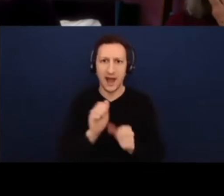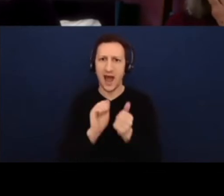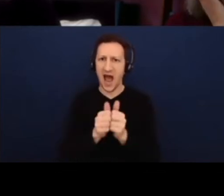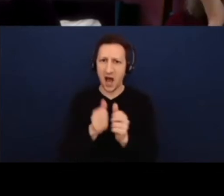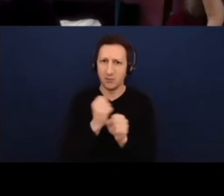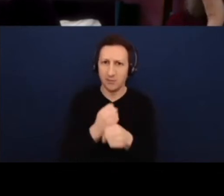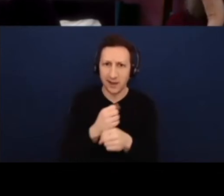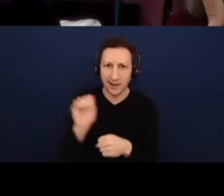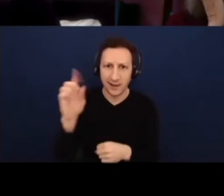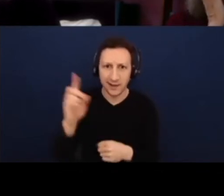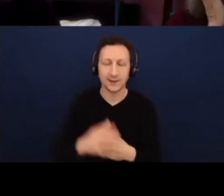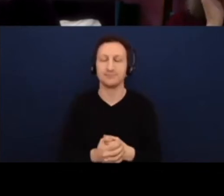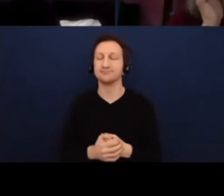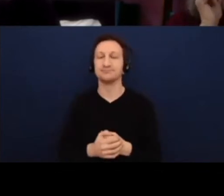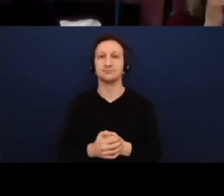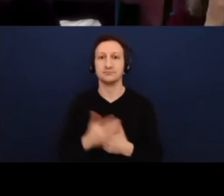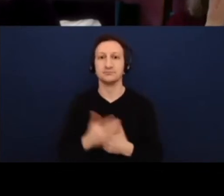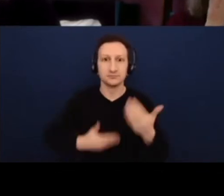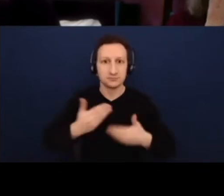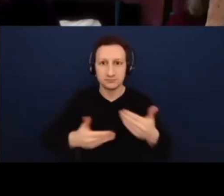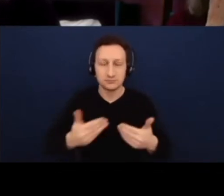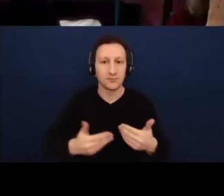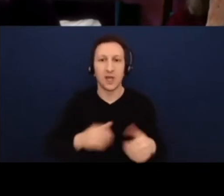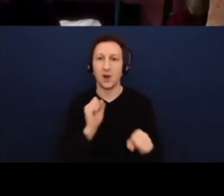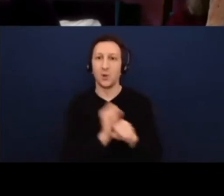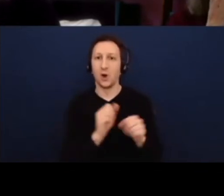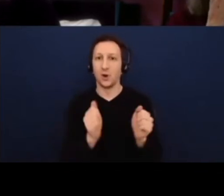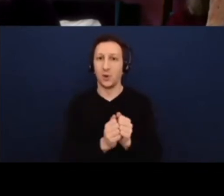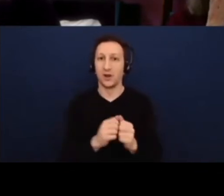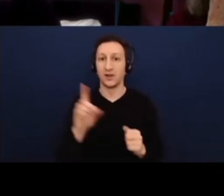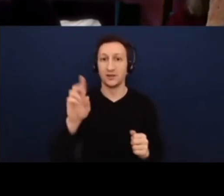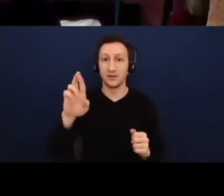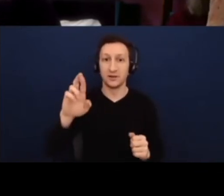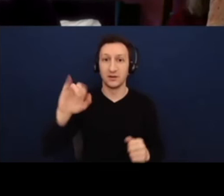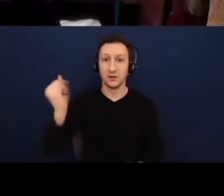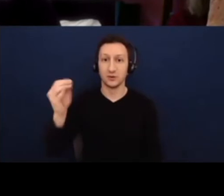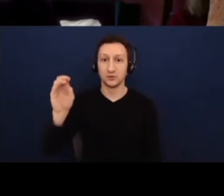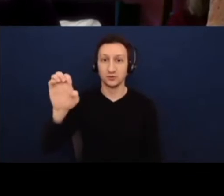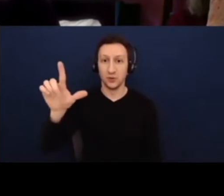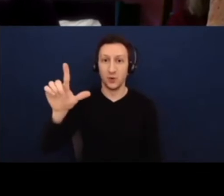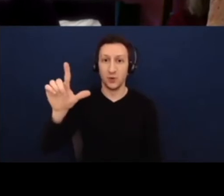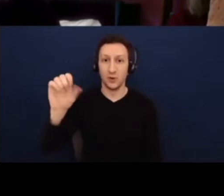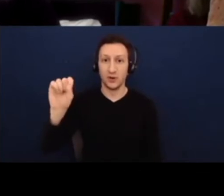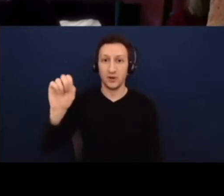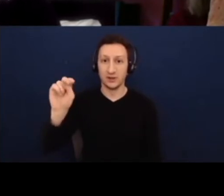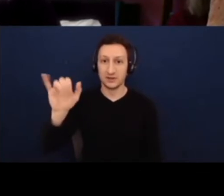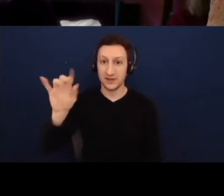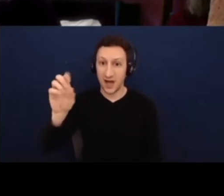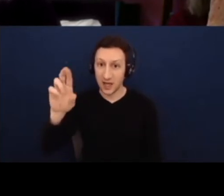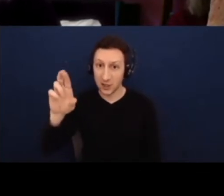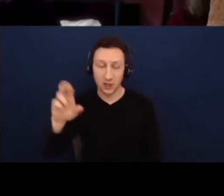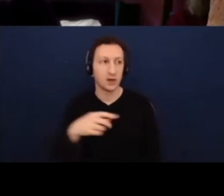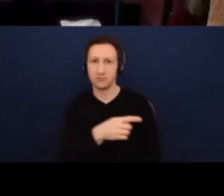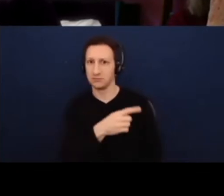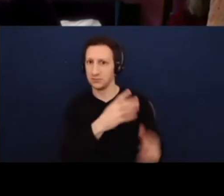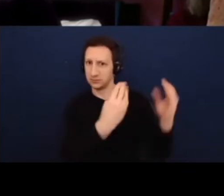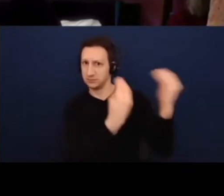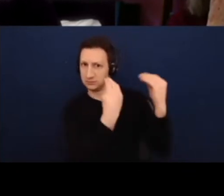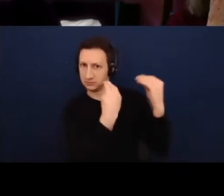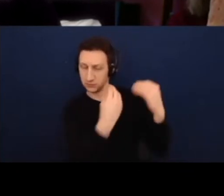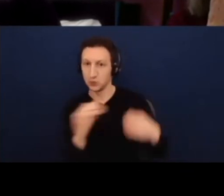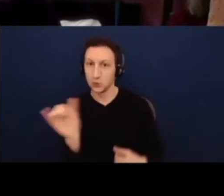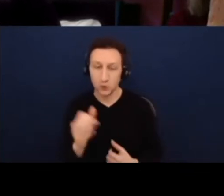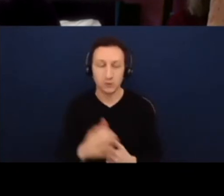Did some training with Dr. Joel Snyder, and did some freelance work for a while. And for